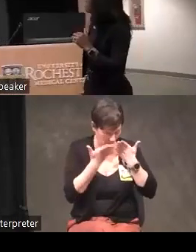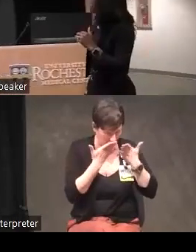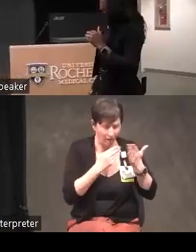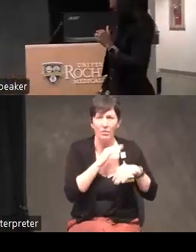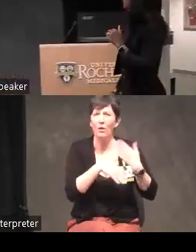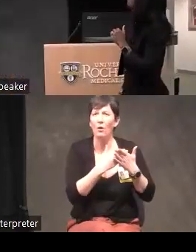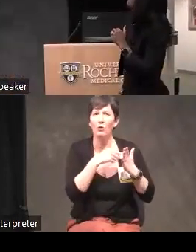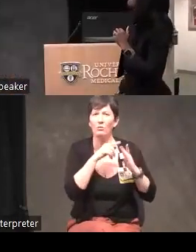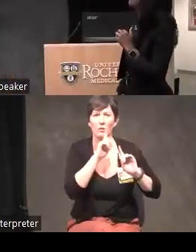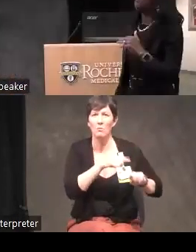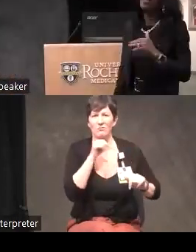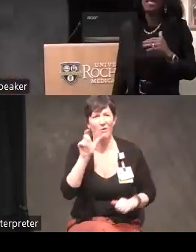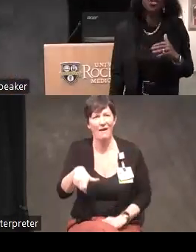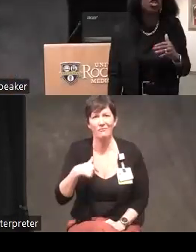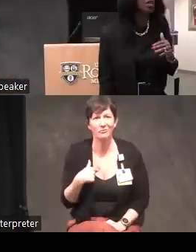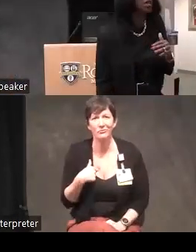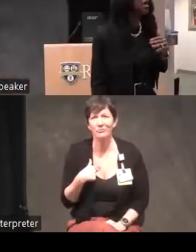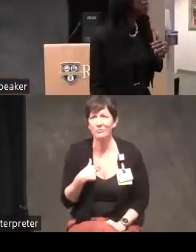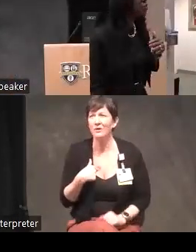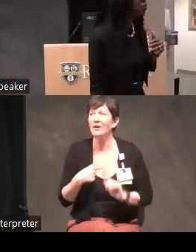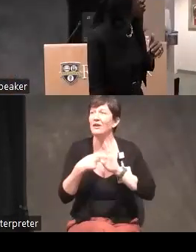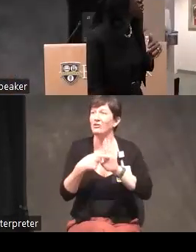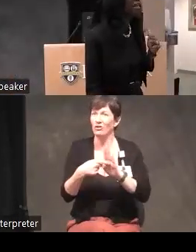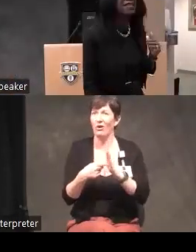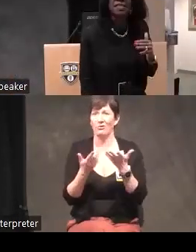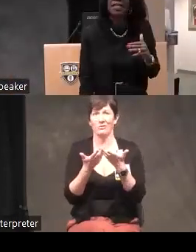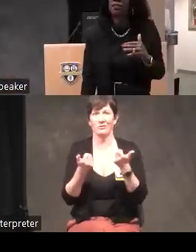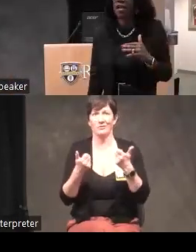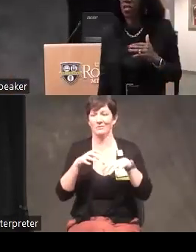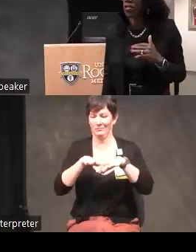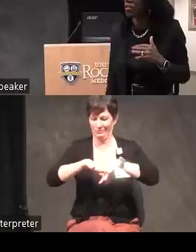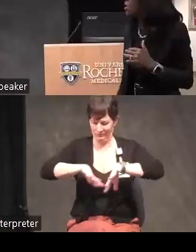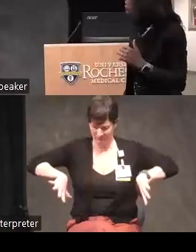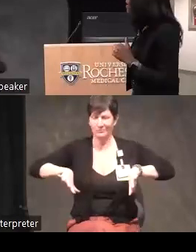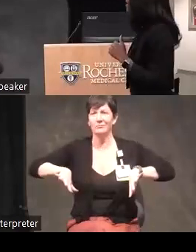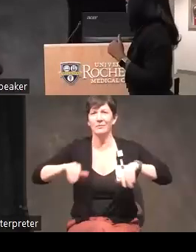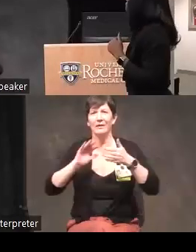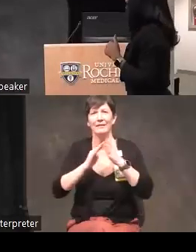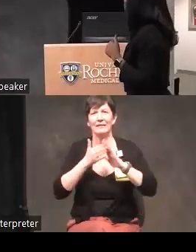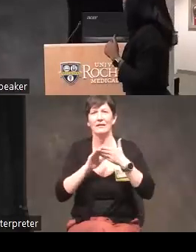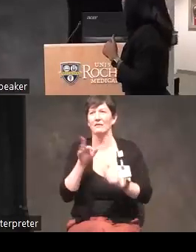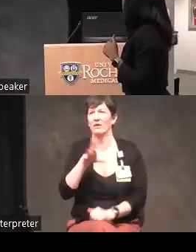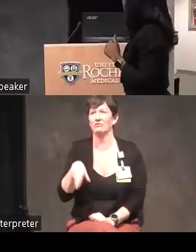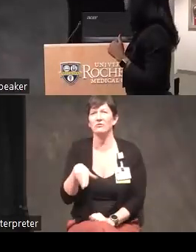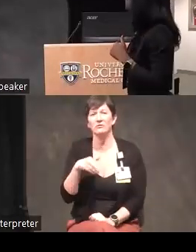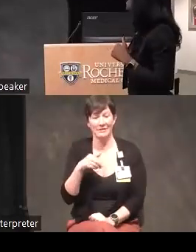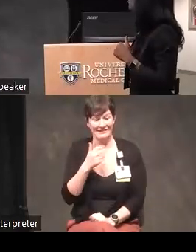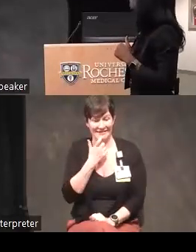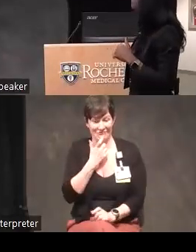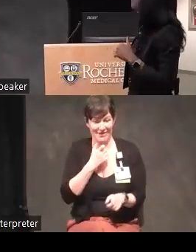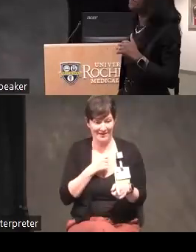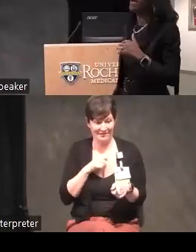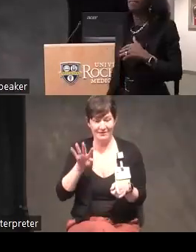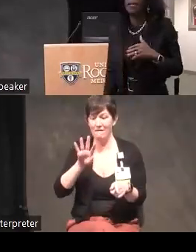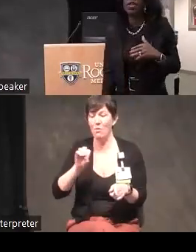is a map that shows the segregation concentration in the city of Rochester, right? Down in the red, 40% or